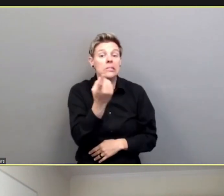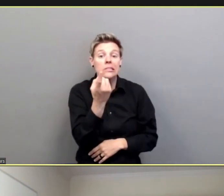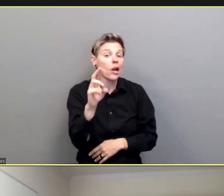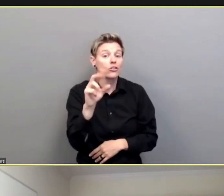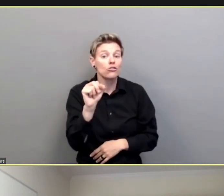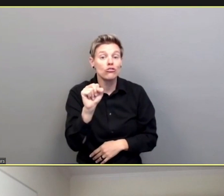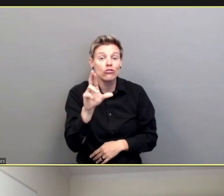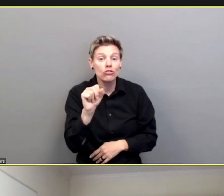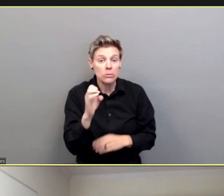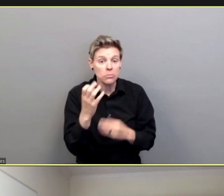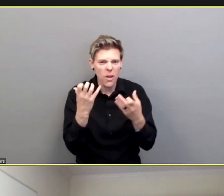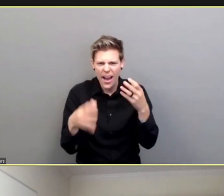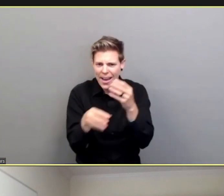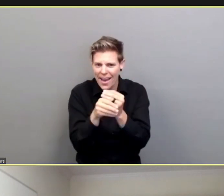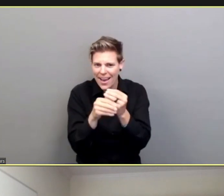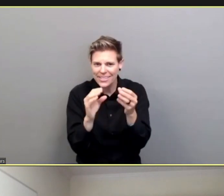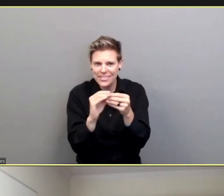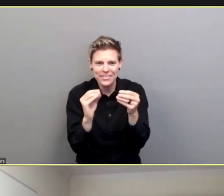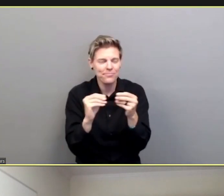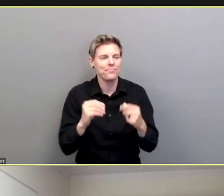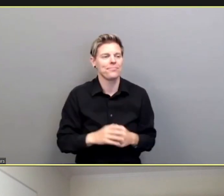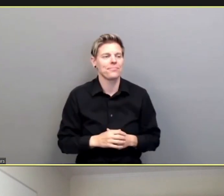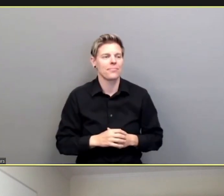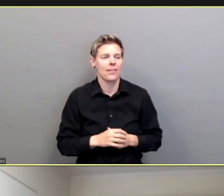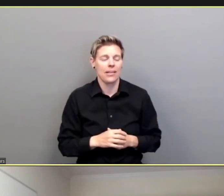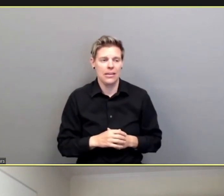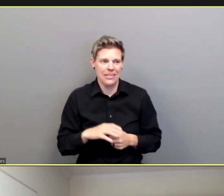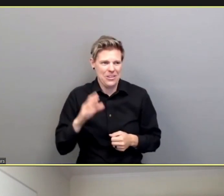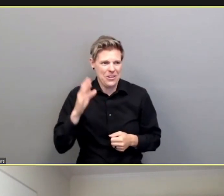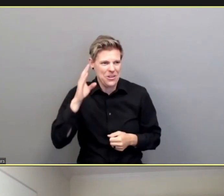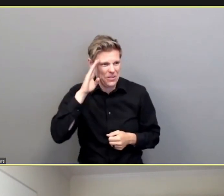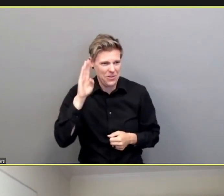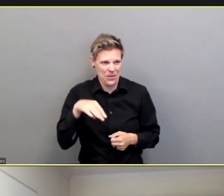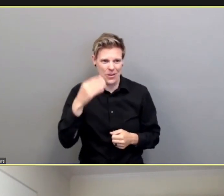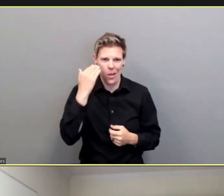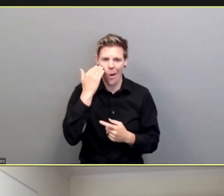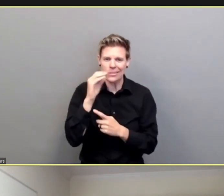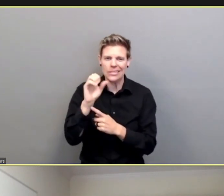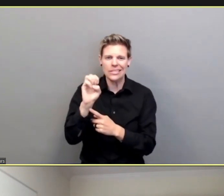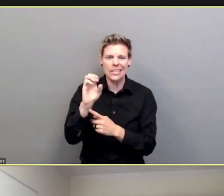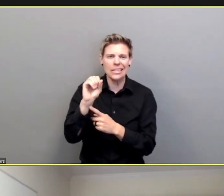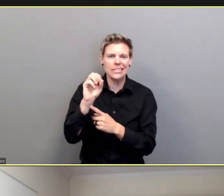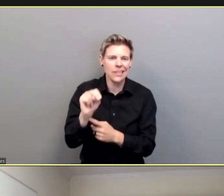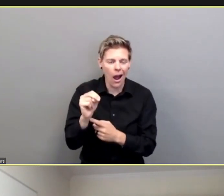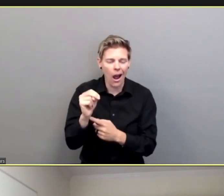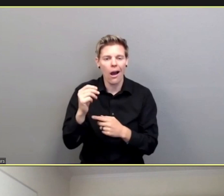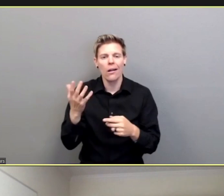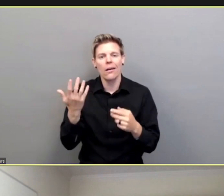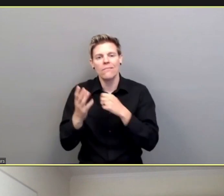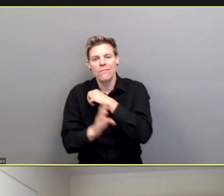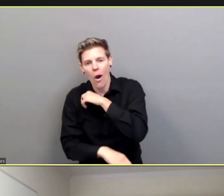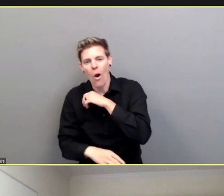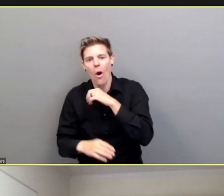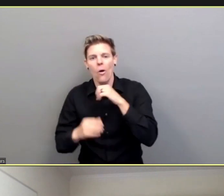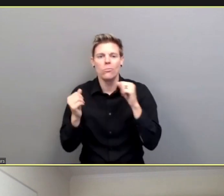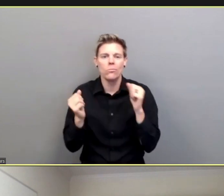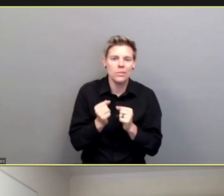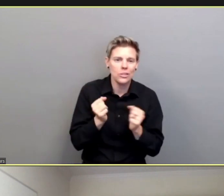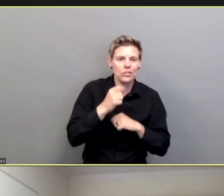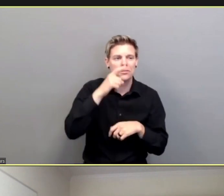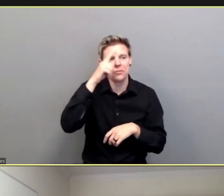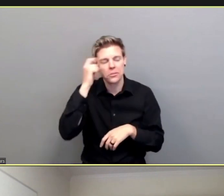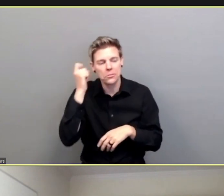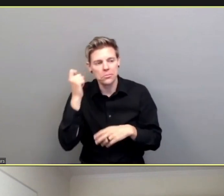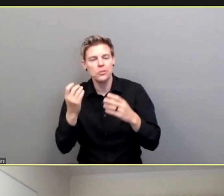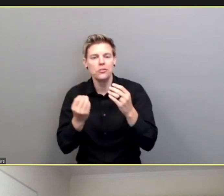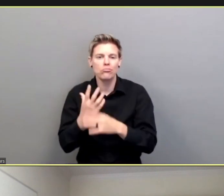the seasonality of the coronavirus, which I personally think there have